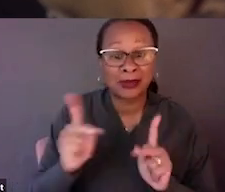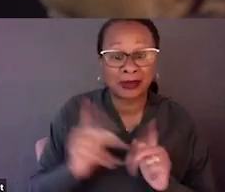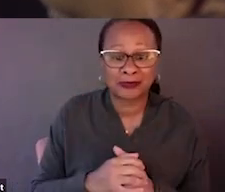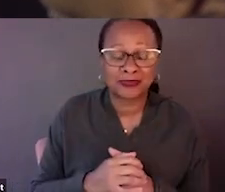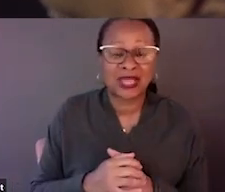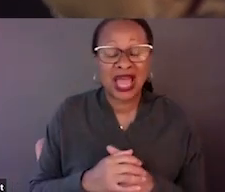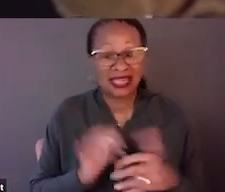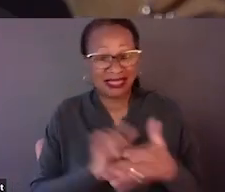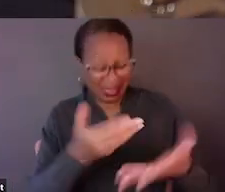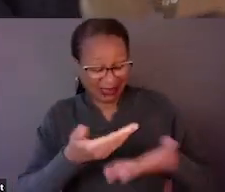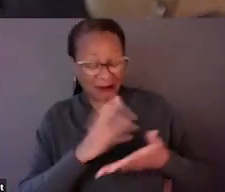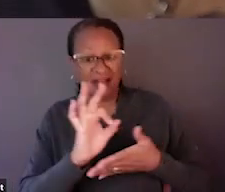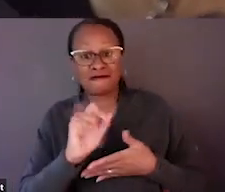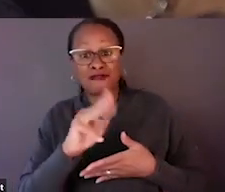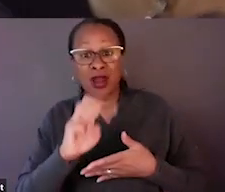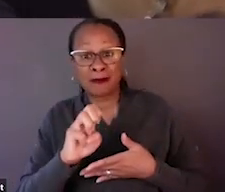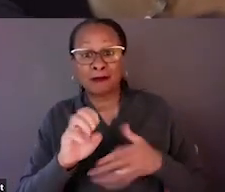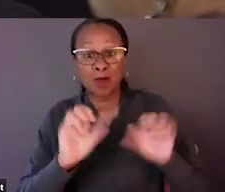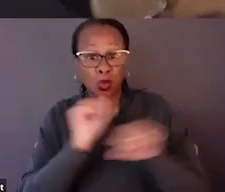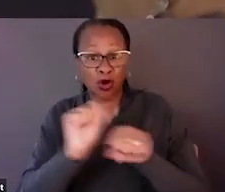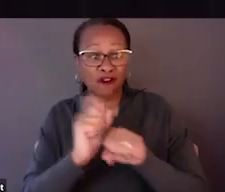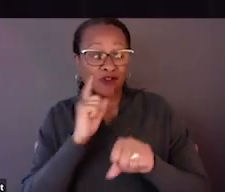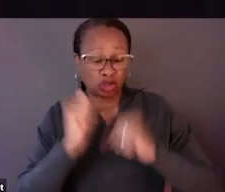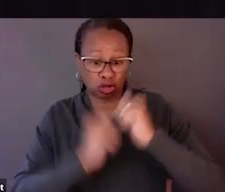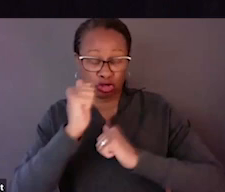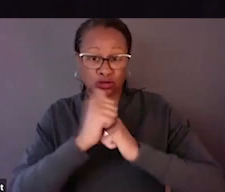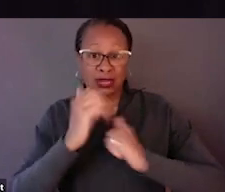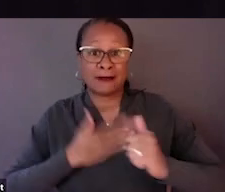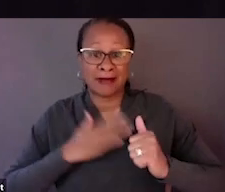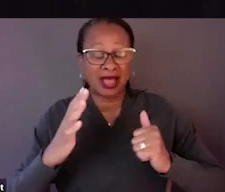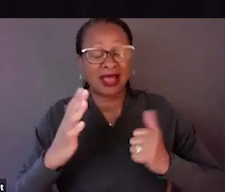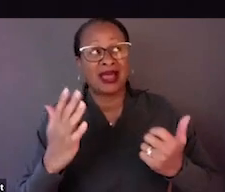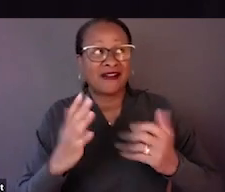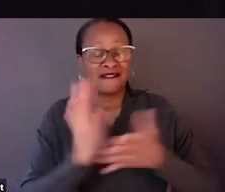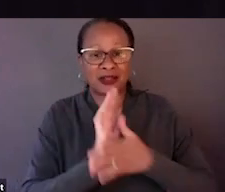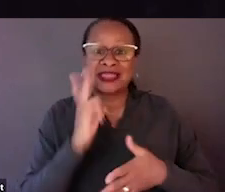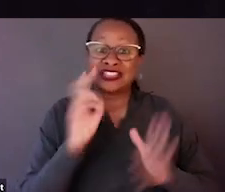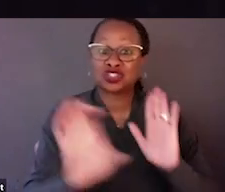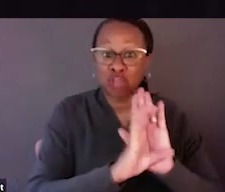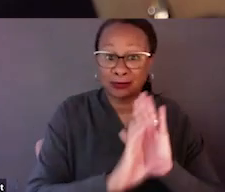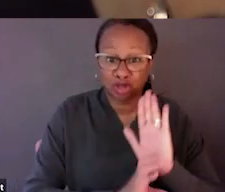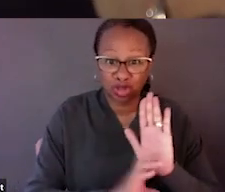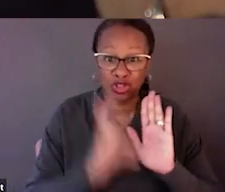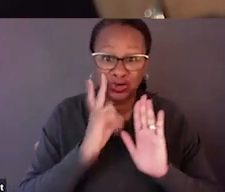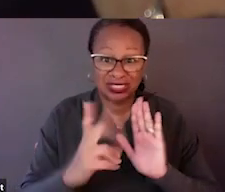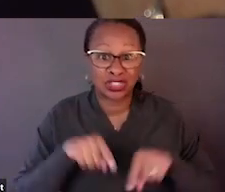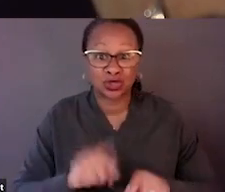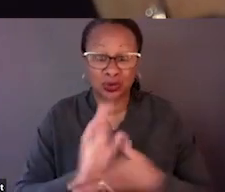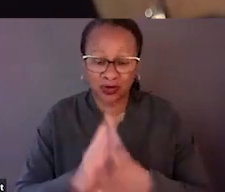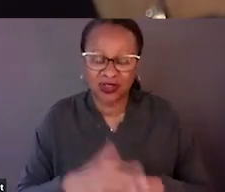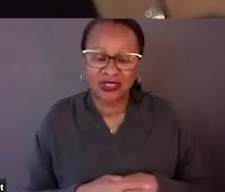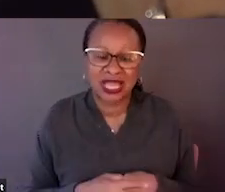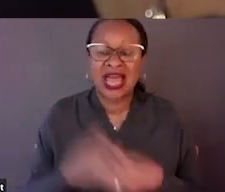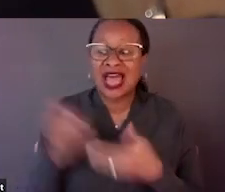lies gave me a framework for structuring the film. Those are the cards you see, the chapters. And then they gave me